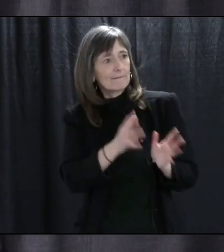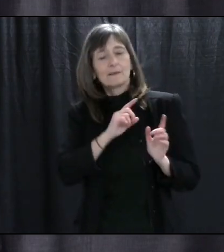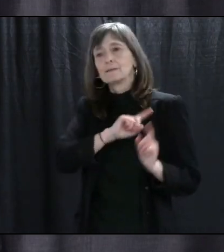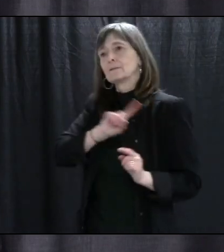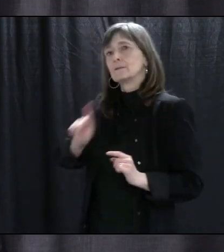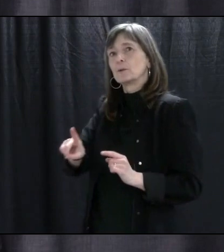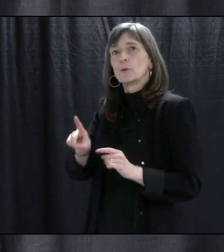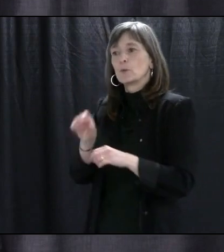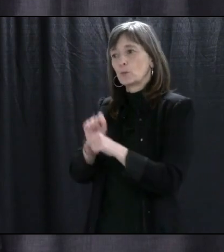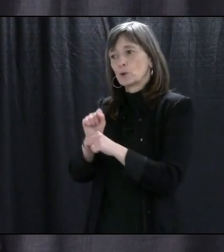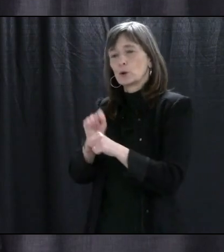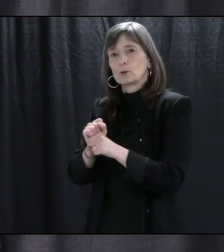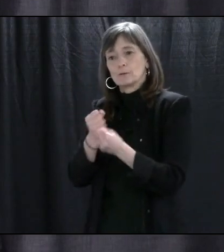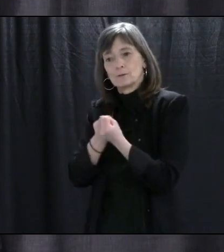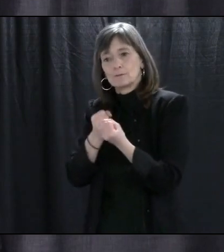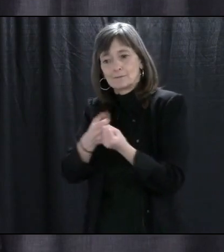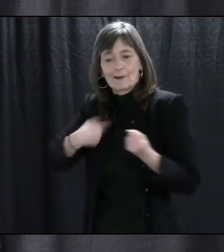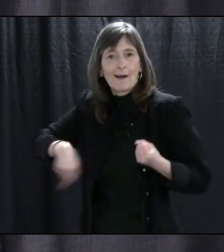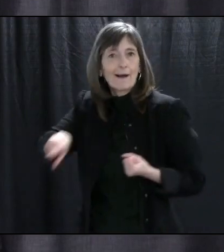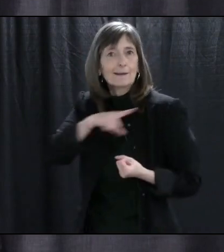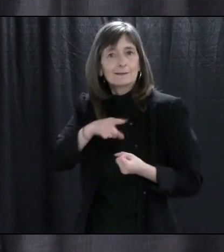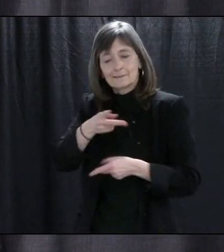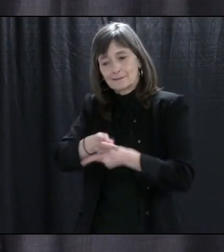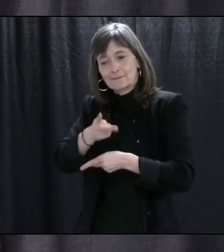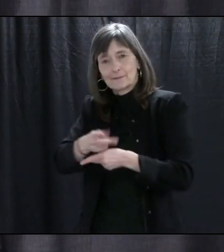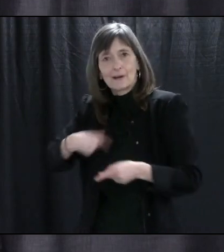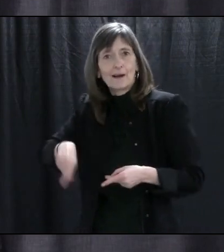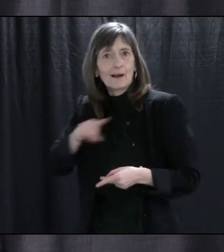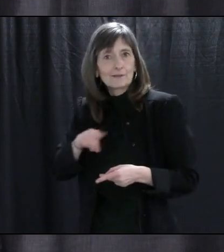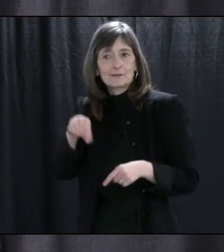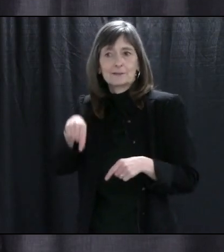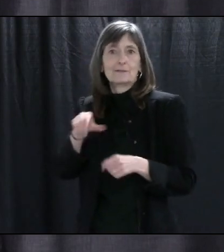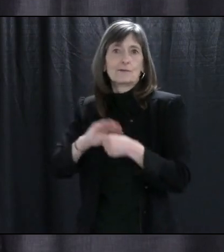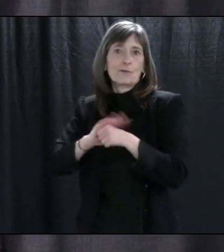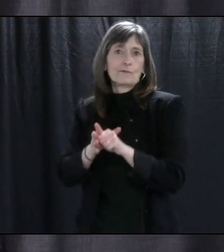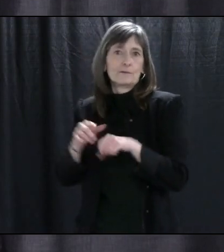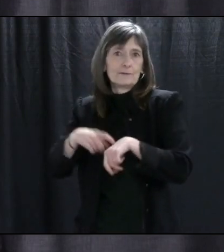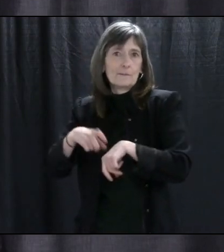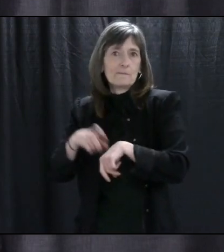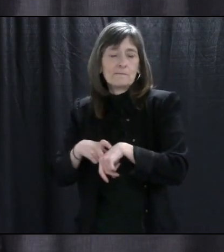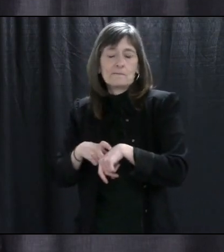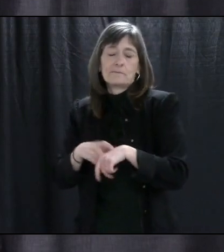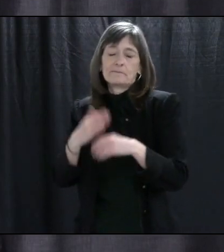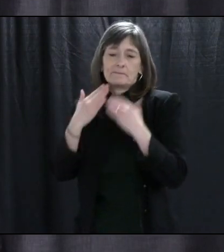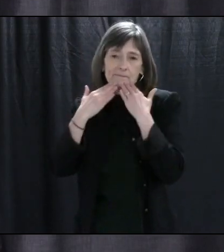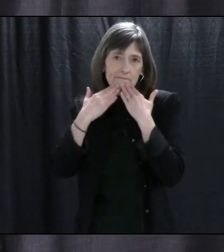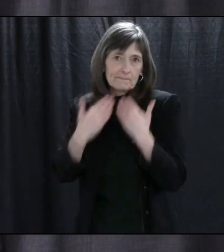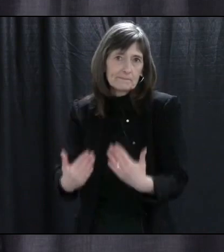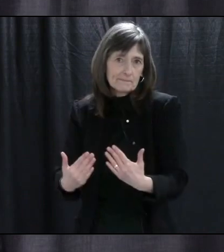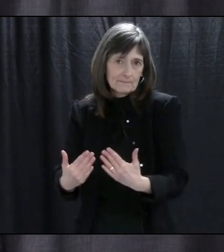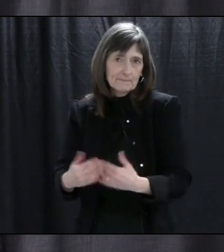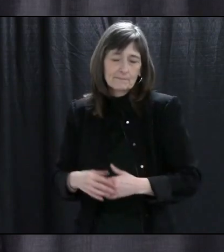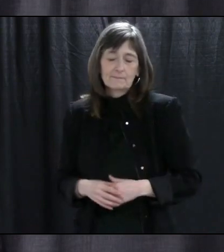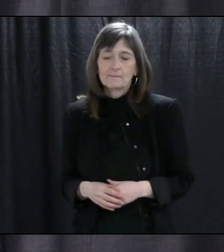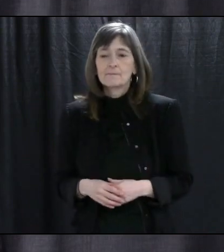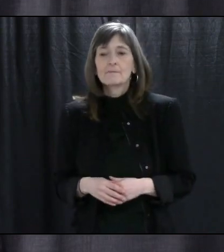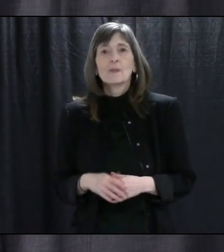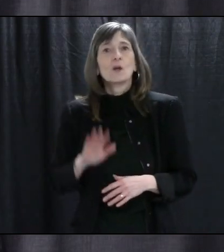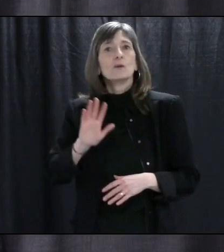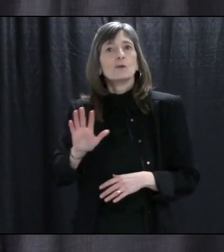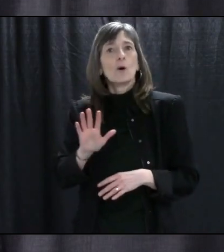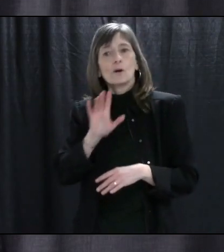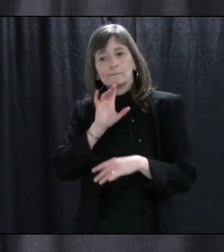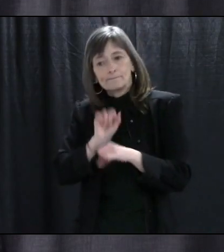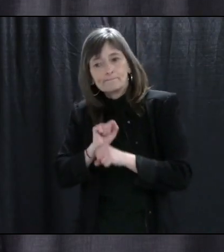support and care for us during COVID-19, we offer our sincerest appreciation and thanks. Your